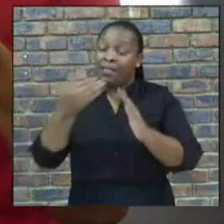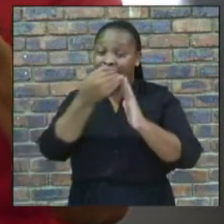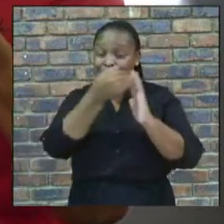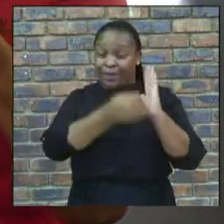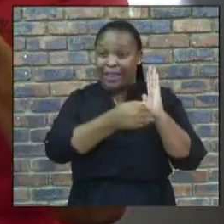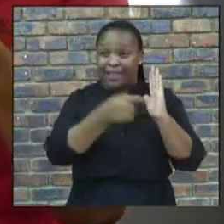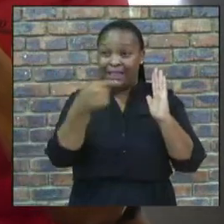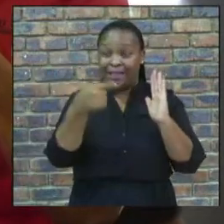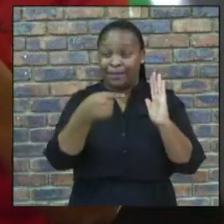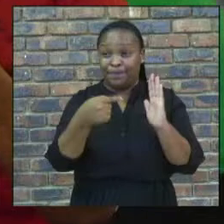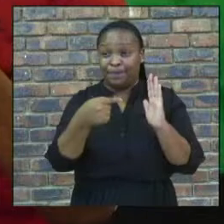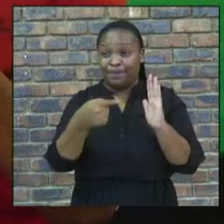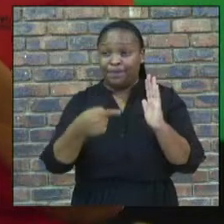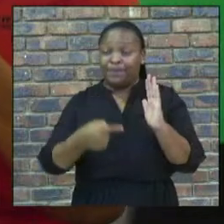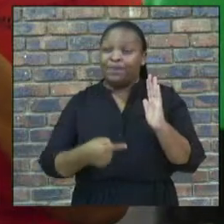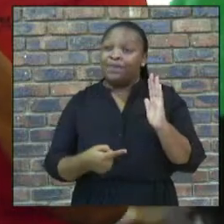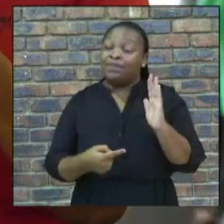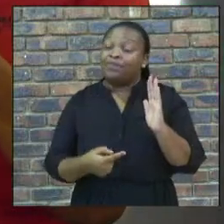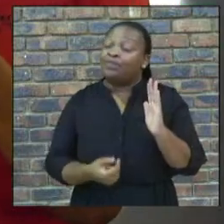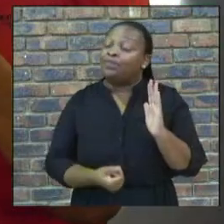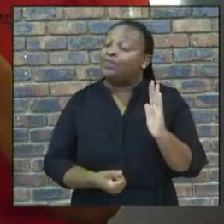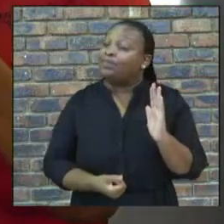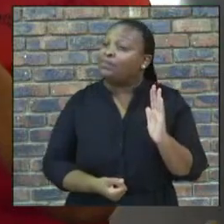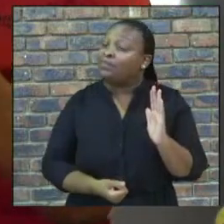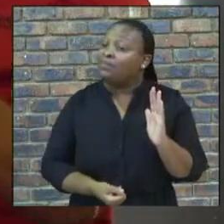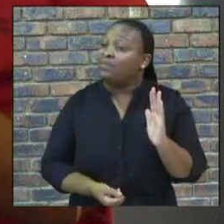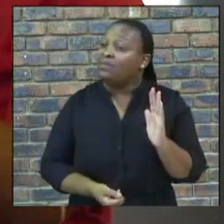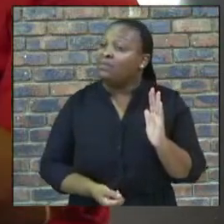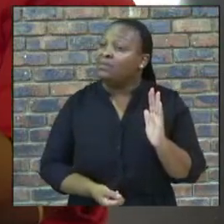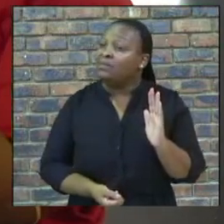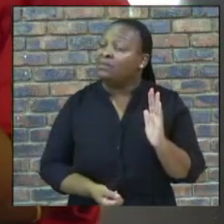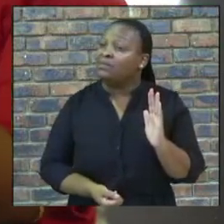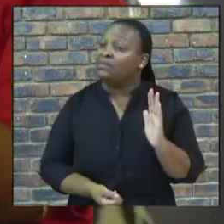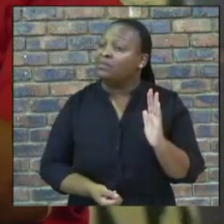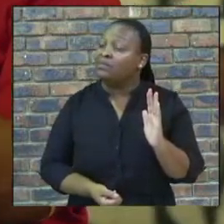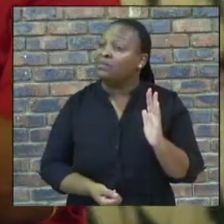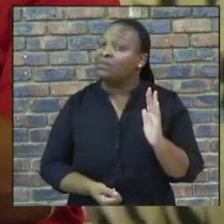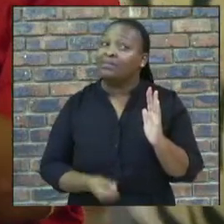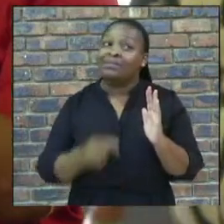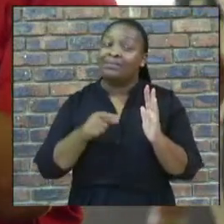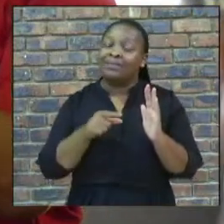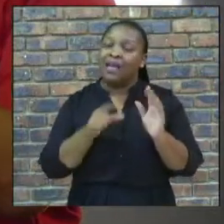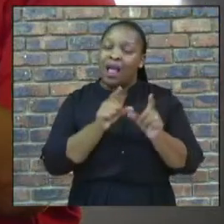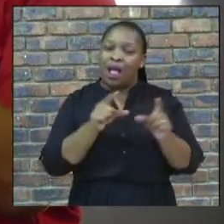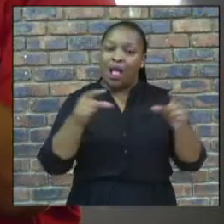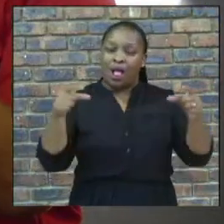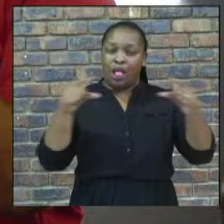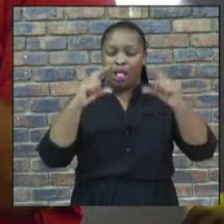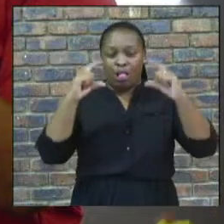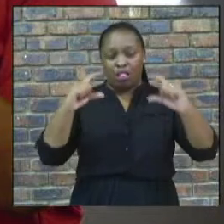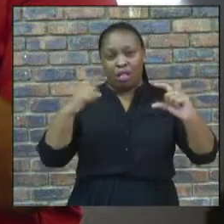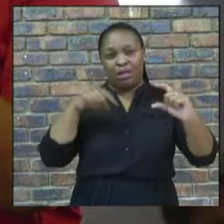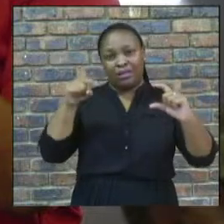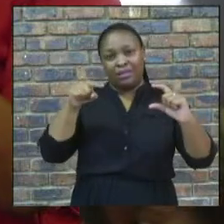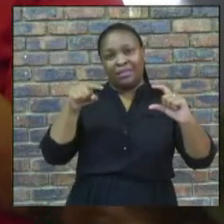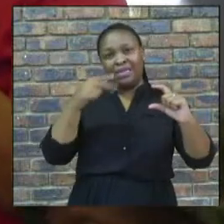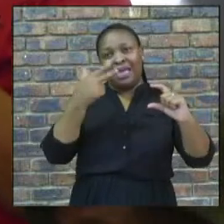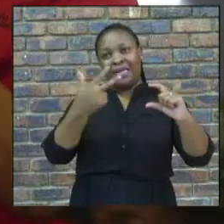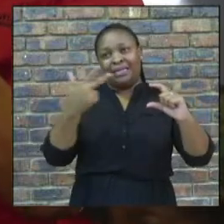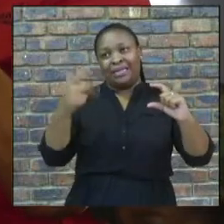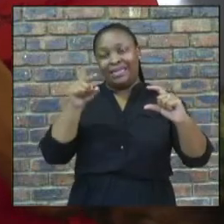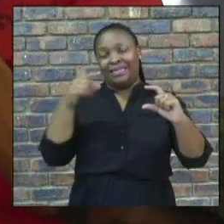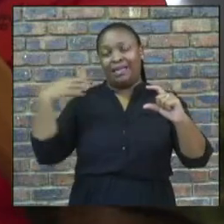ine age limit na. Okwesibini, pha ku clause 88 ithi uminister une